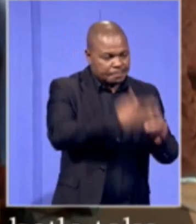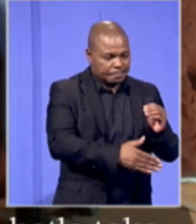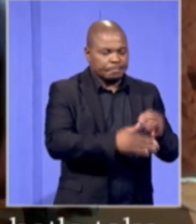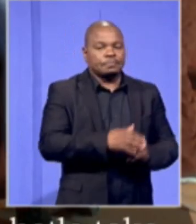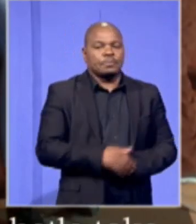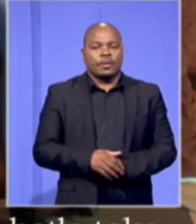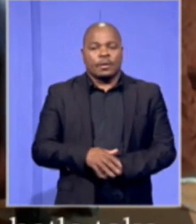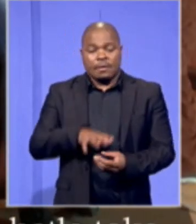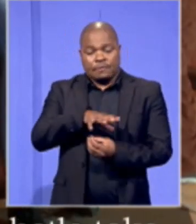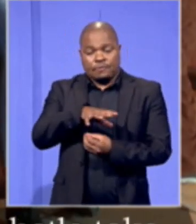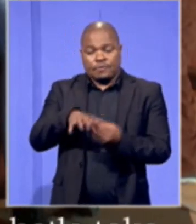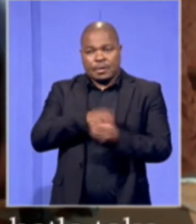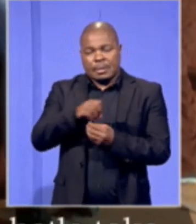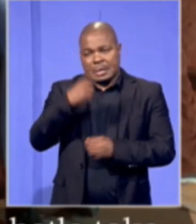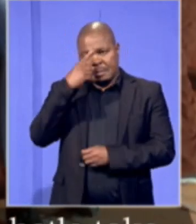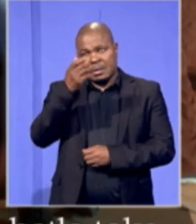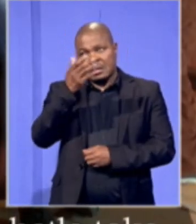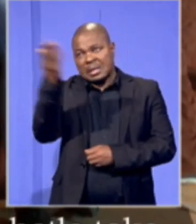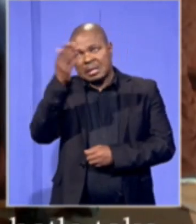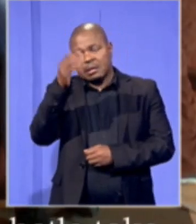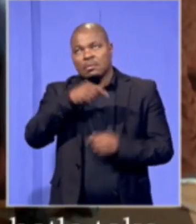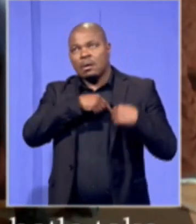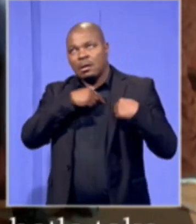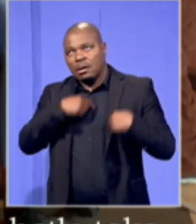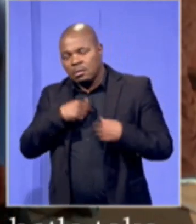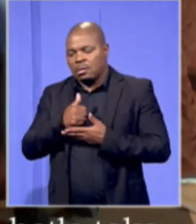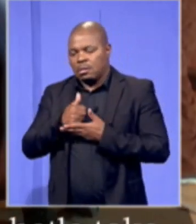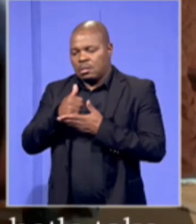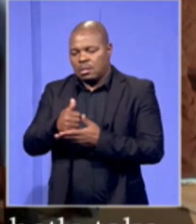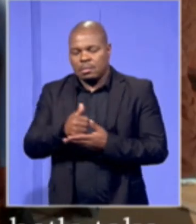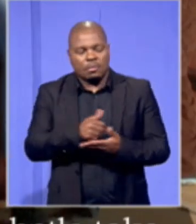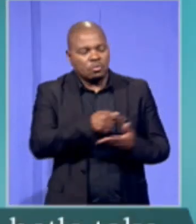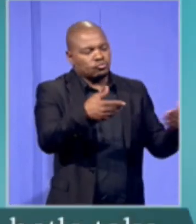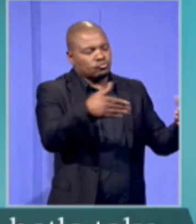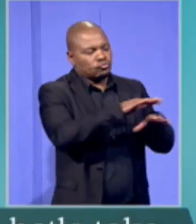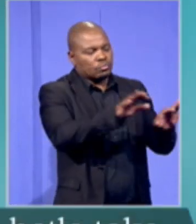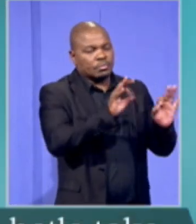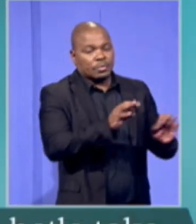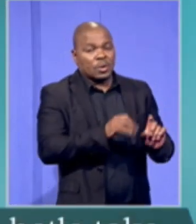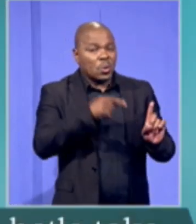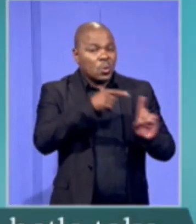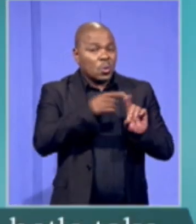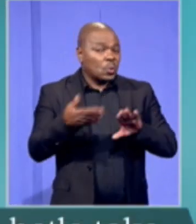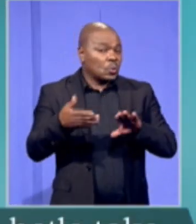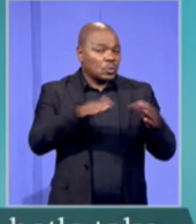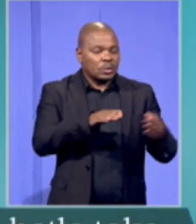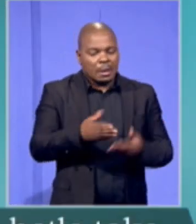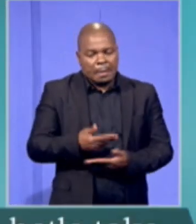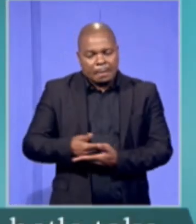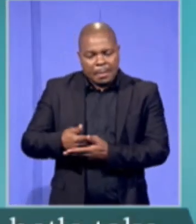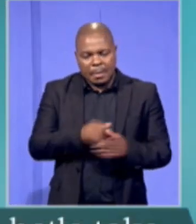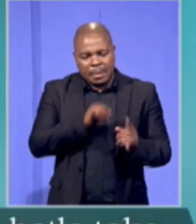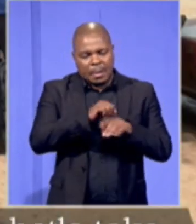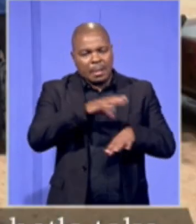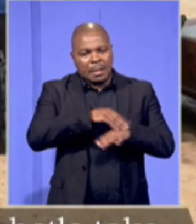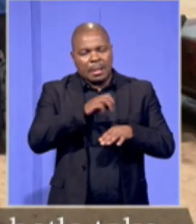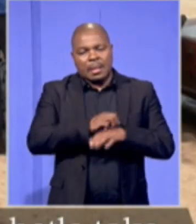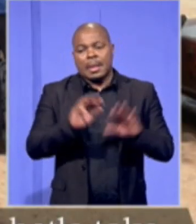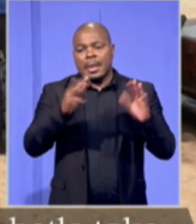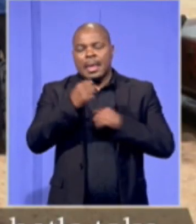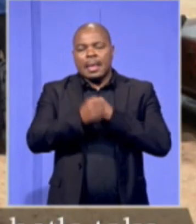ba tshepa gore Mosamaria yo molemo o tla ba thusa gore ba kgone go boloka Buthelezi. Buthelezi o tlogela lesea la malatsi a le 9.